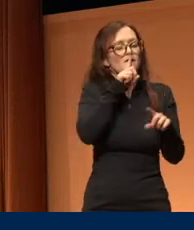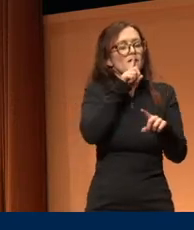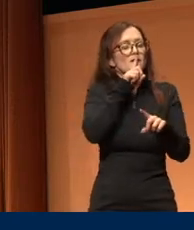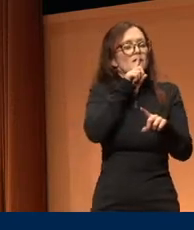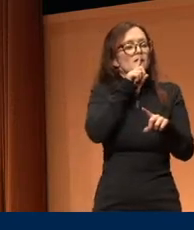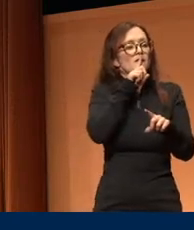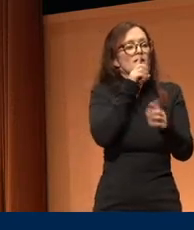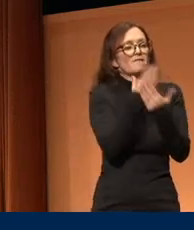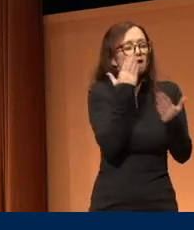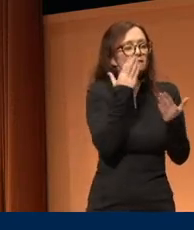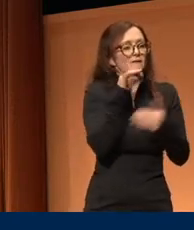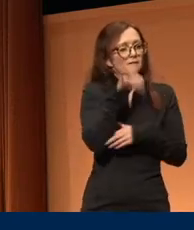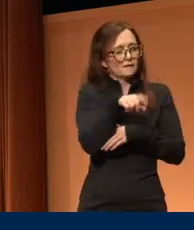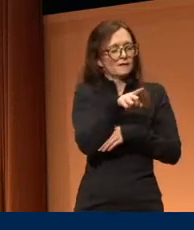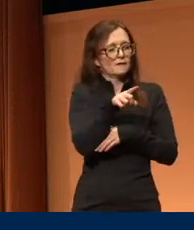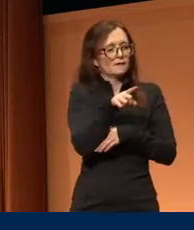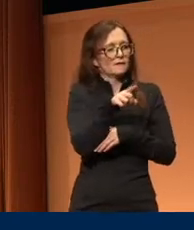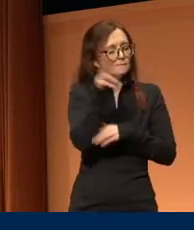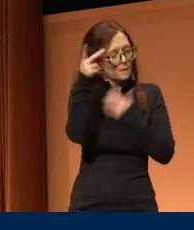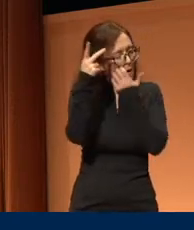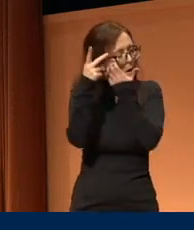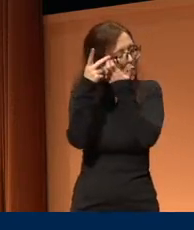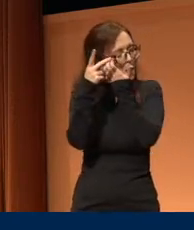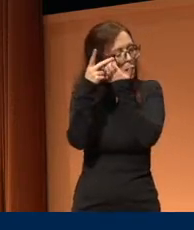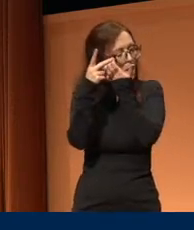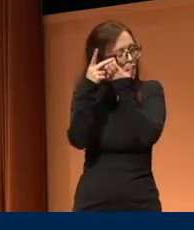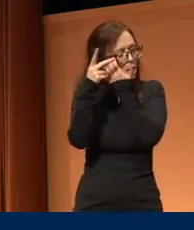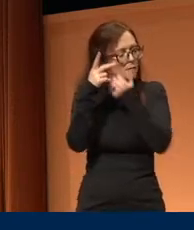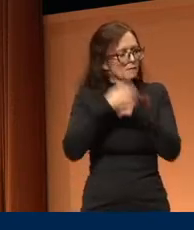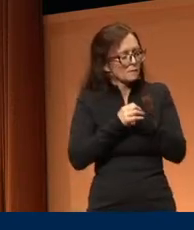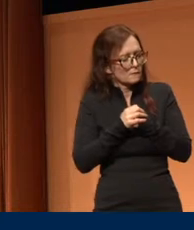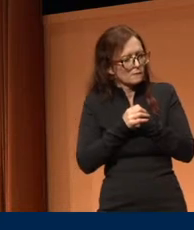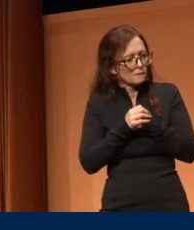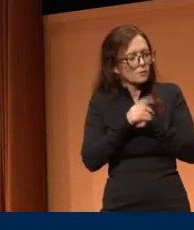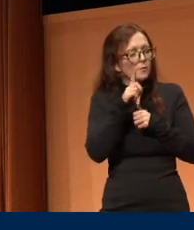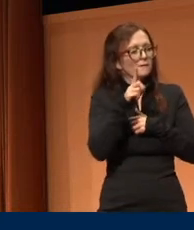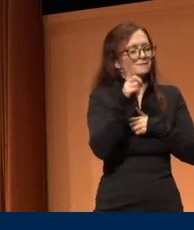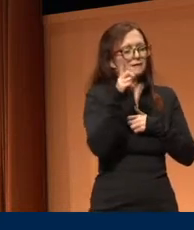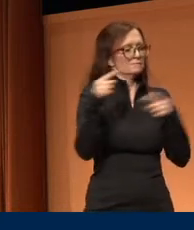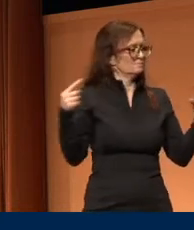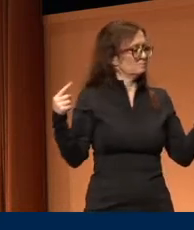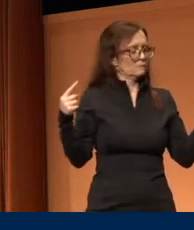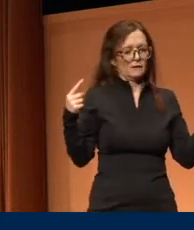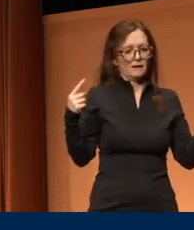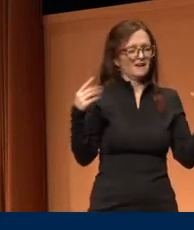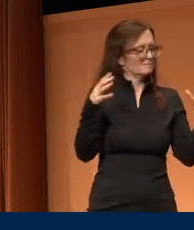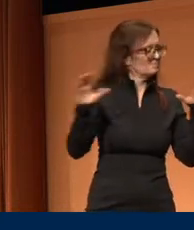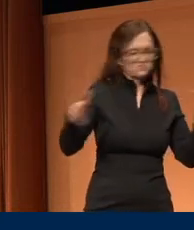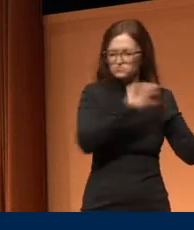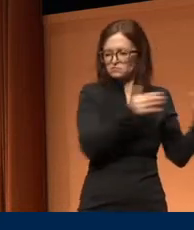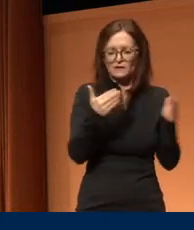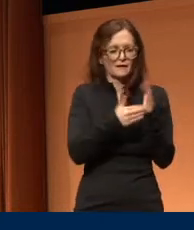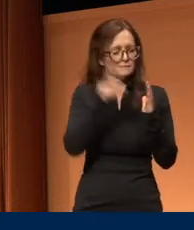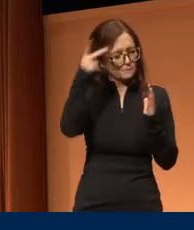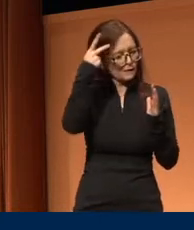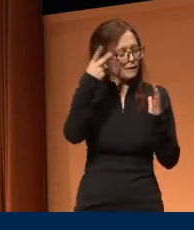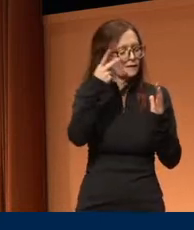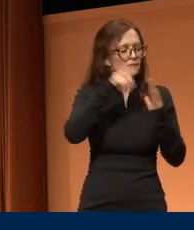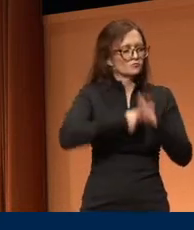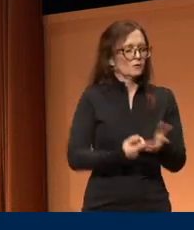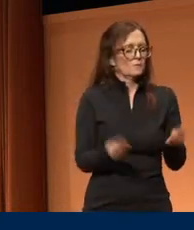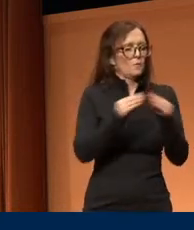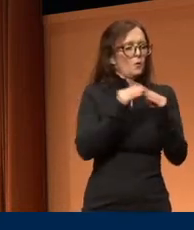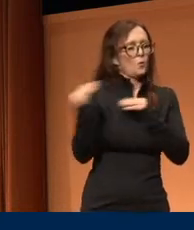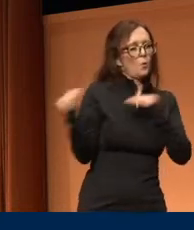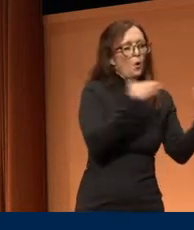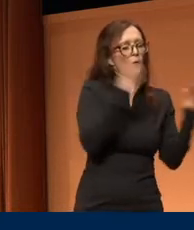partisan politics is a zero-sum game pitting one camp against another or many camps against many others, creating warring